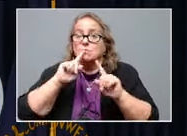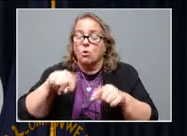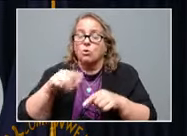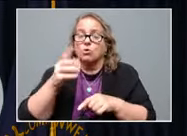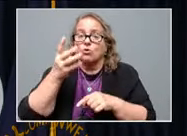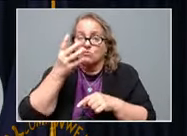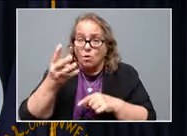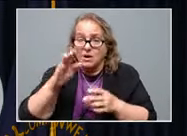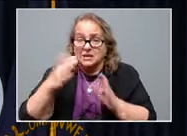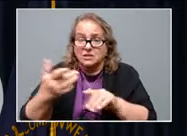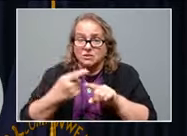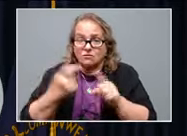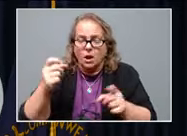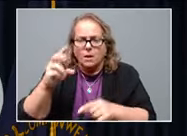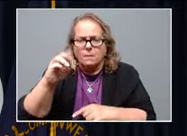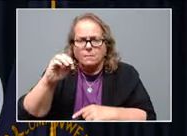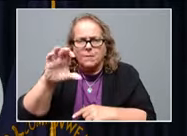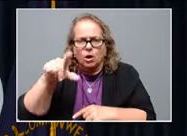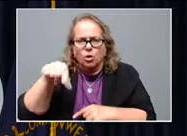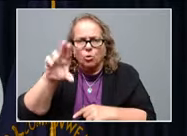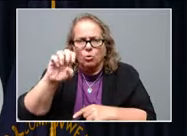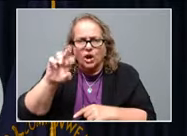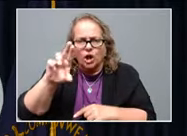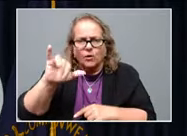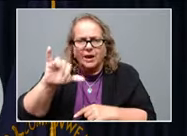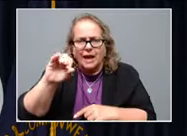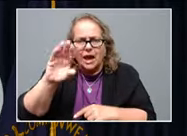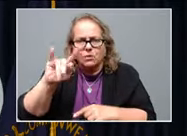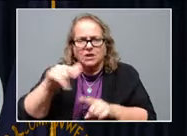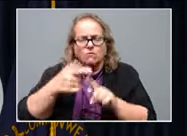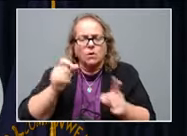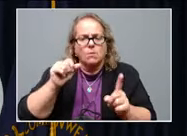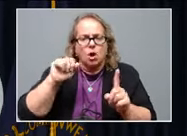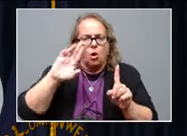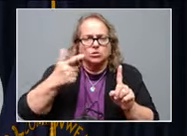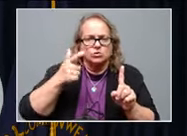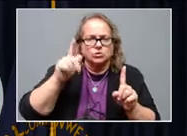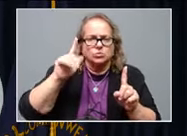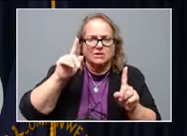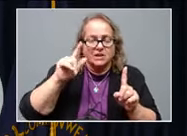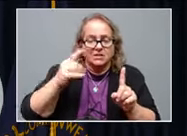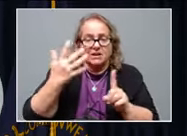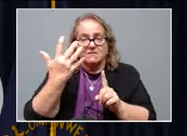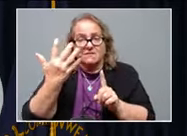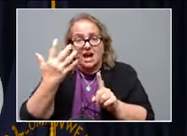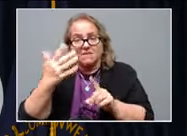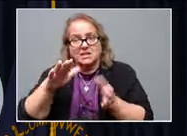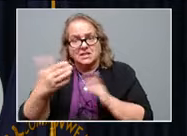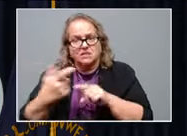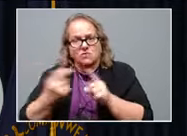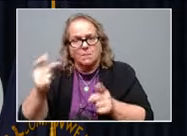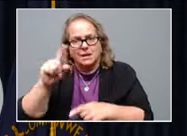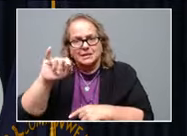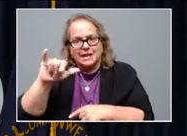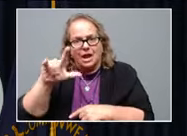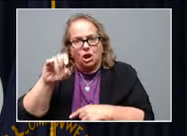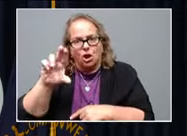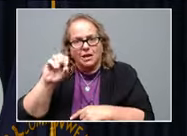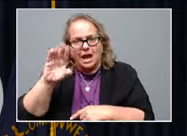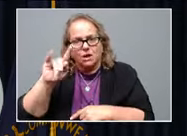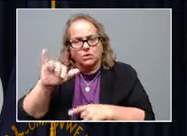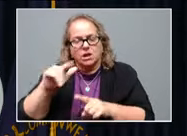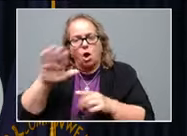deaths from McCreary County, all since August 25th. 5 deaths in Taylor County, all since August